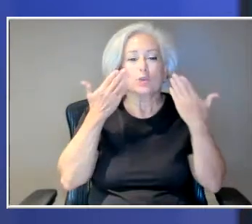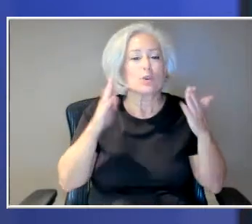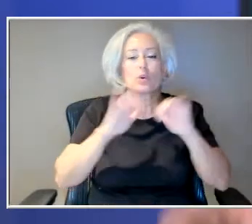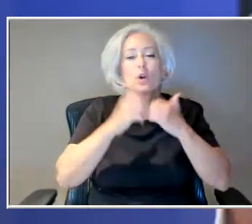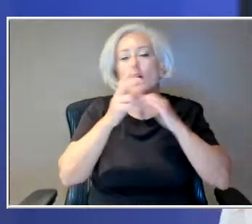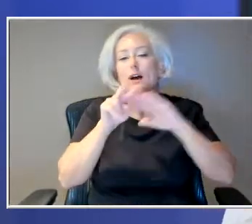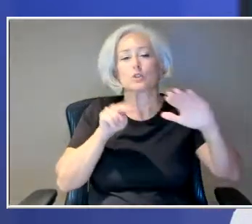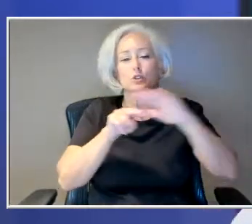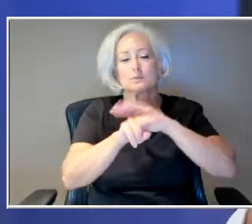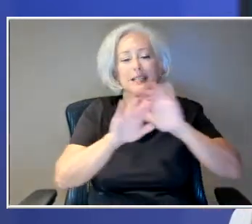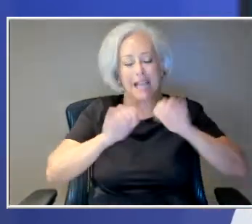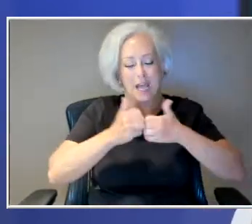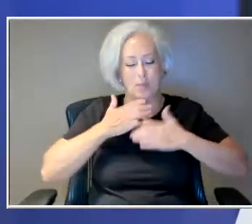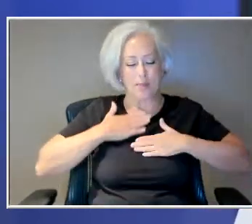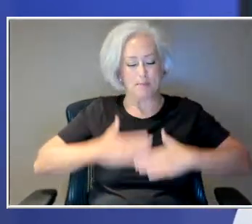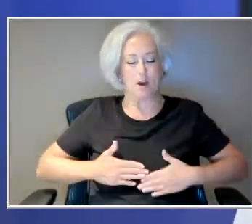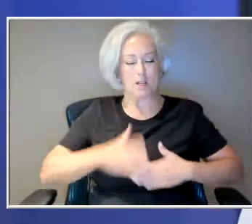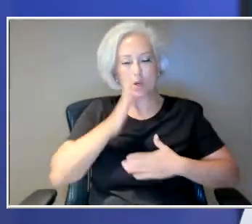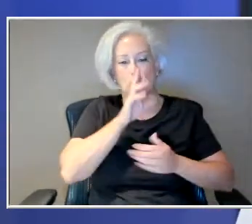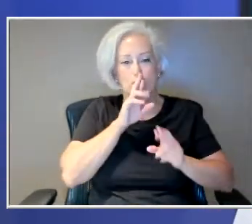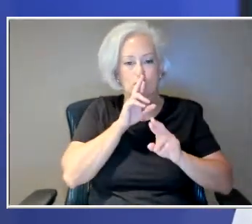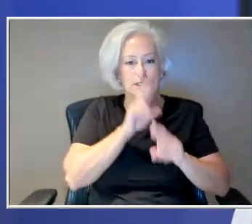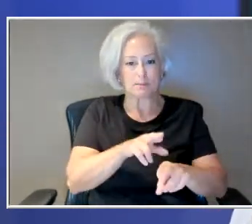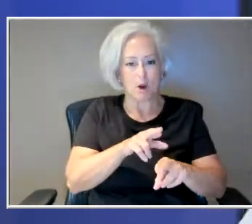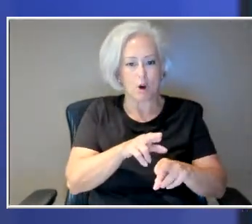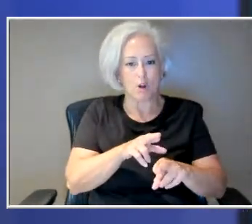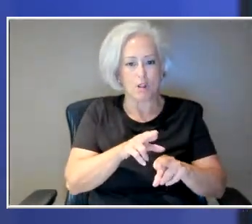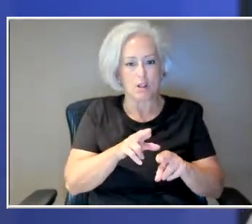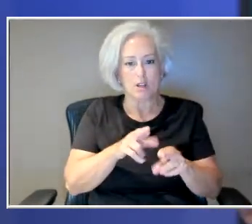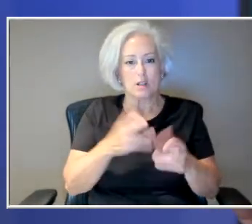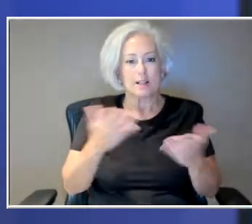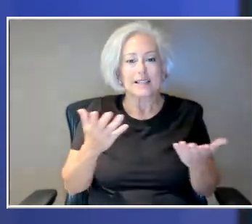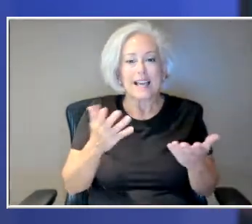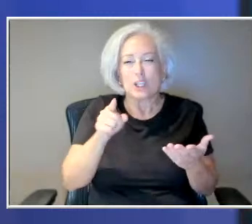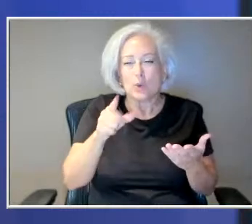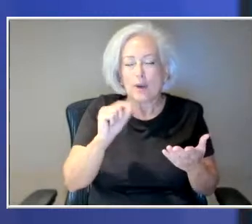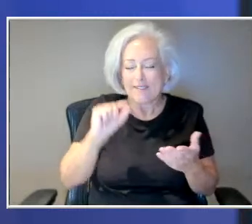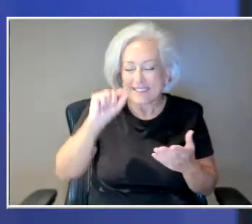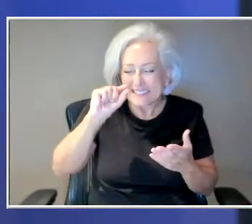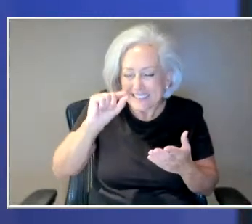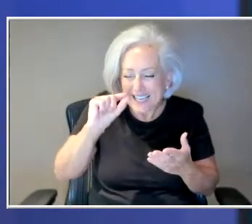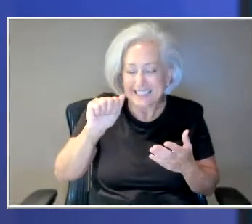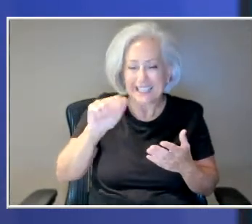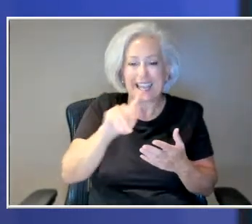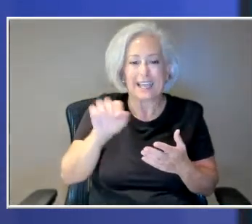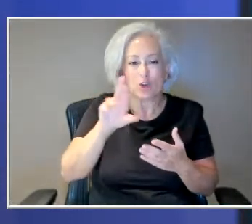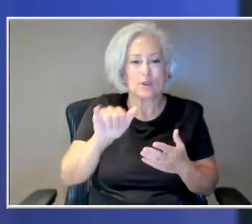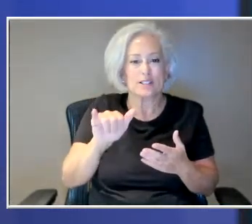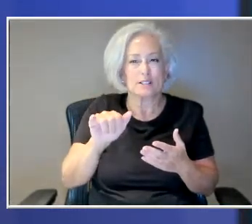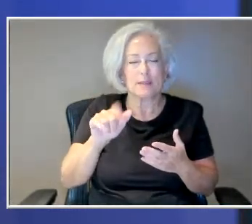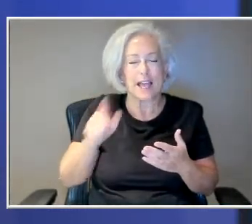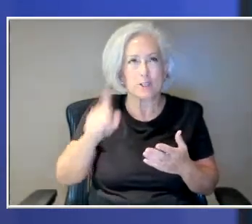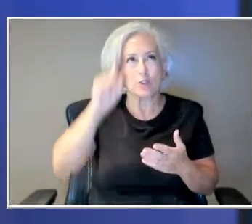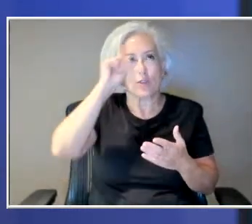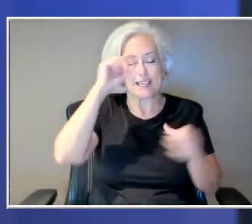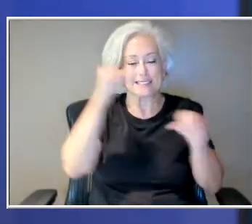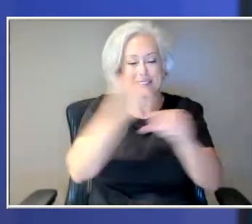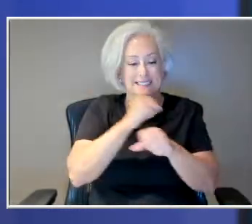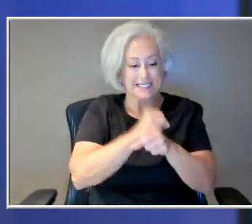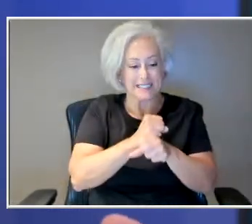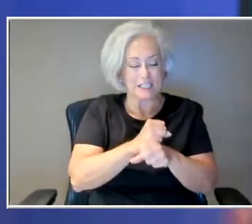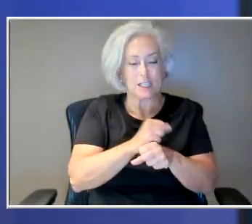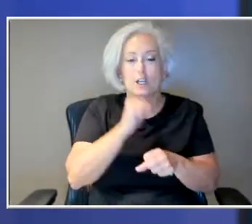to finding out that they have a tiny aneurysm. That statistically speaking, their whole life will never cause them problems. But now that they know that they can't